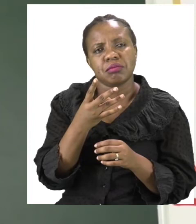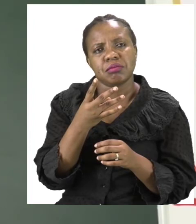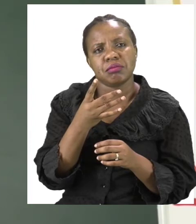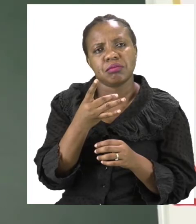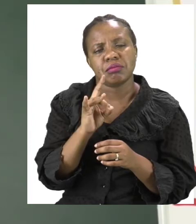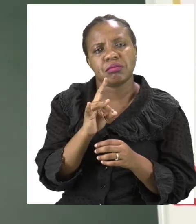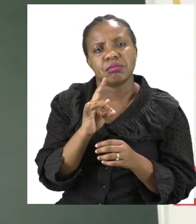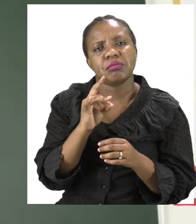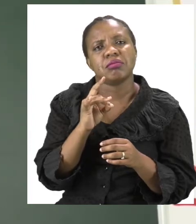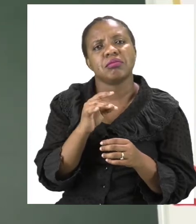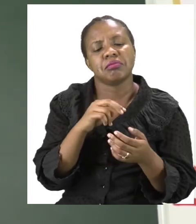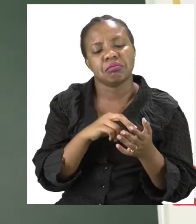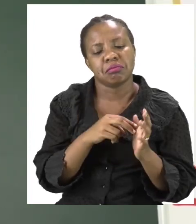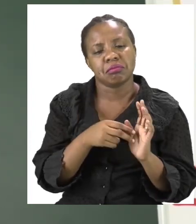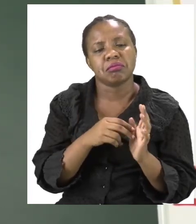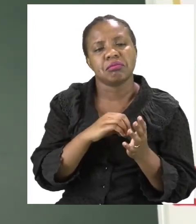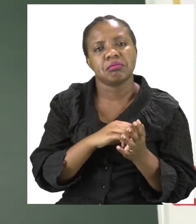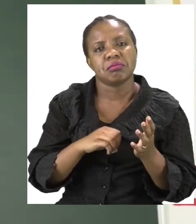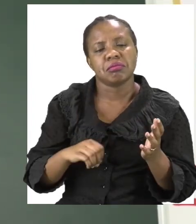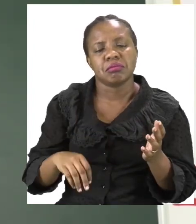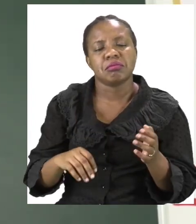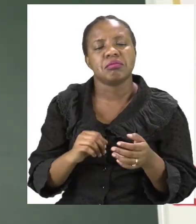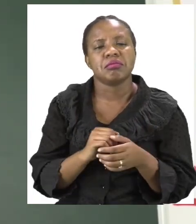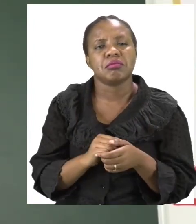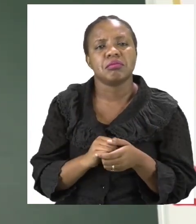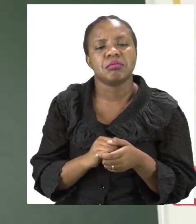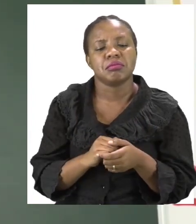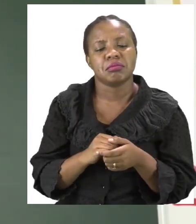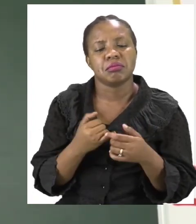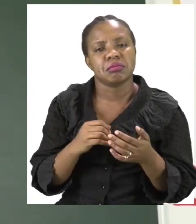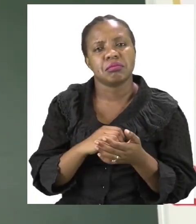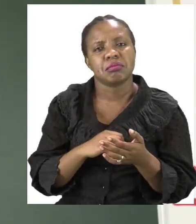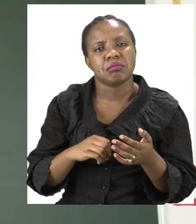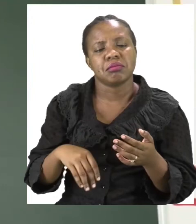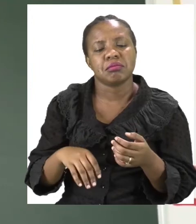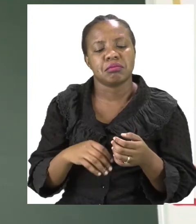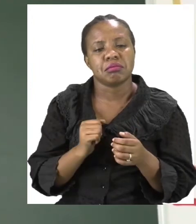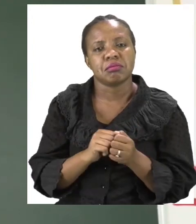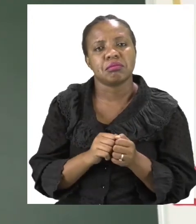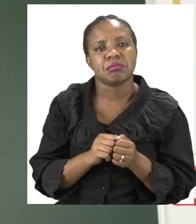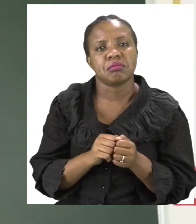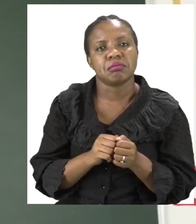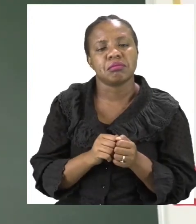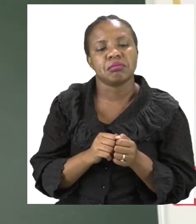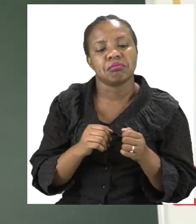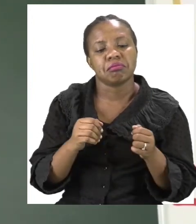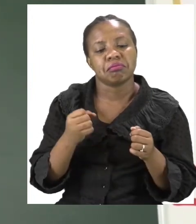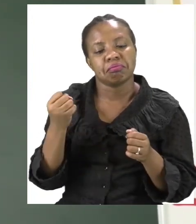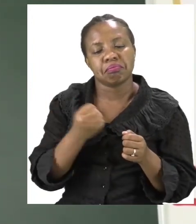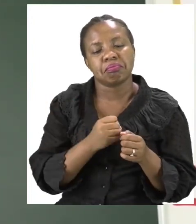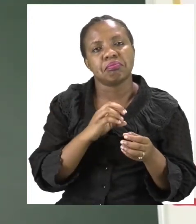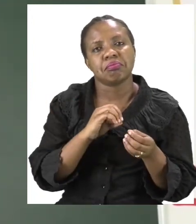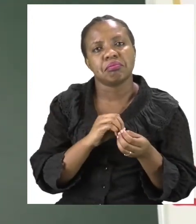subtract. Yes, we are subtracting. We are going to take the bigger number, the total number of minutes,